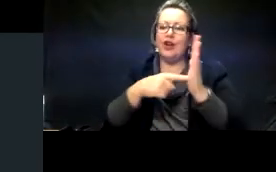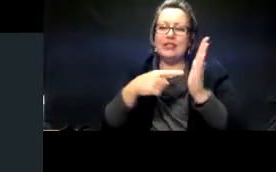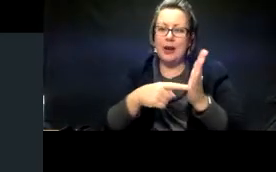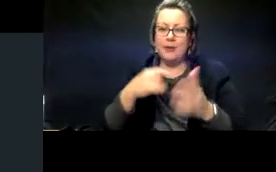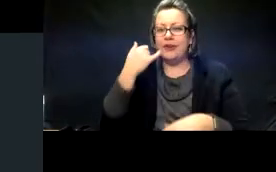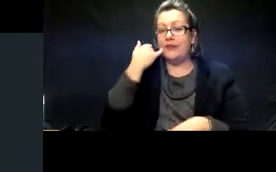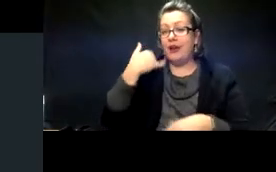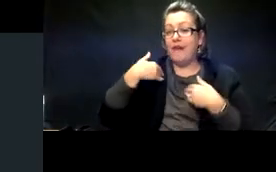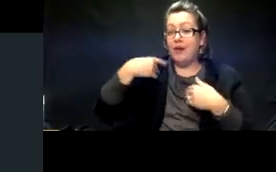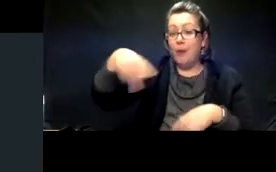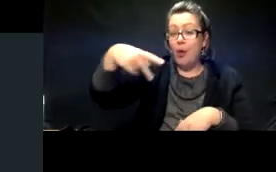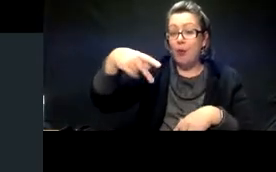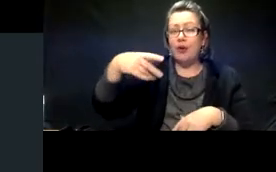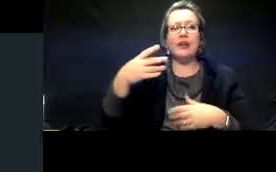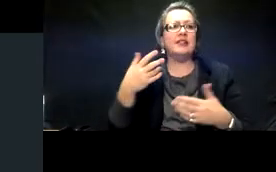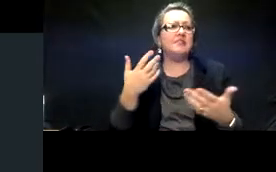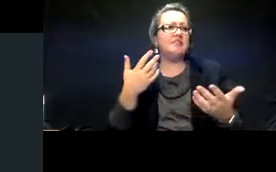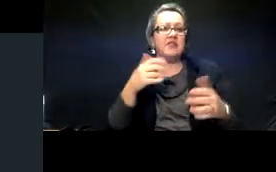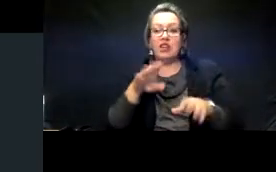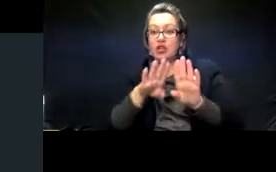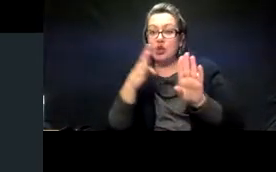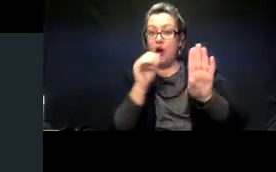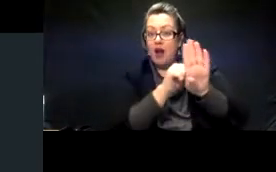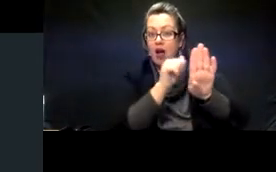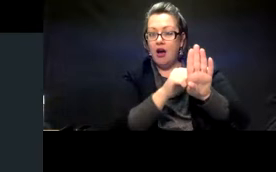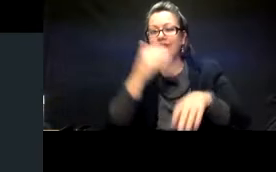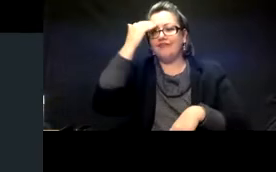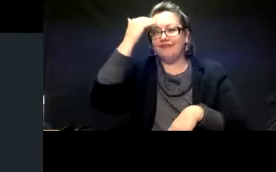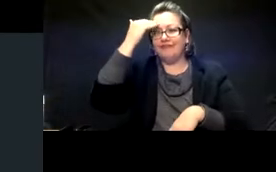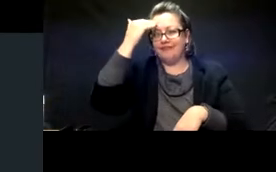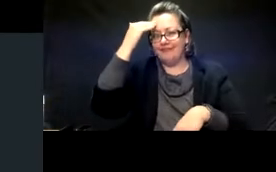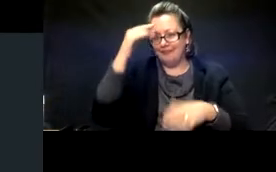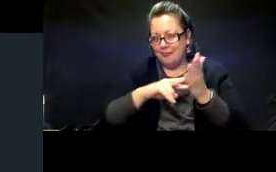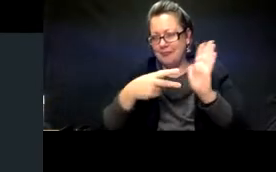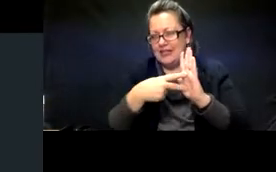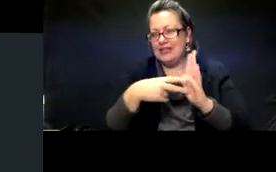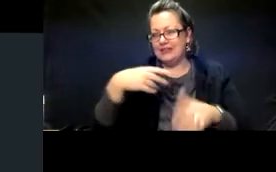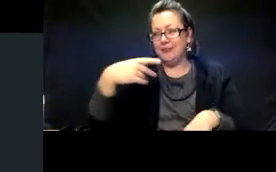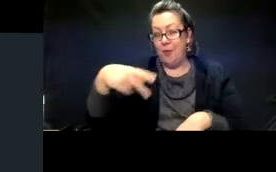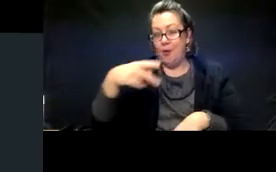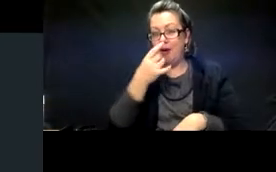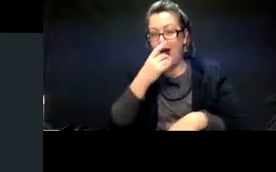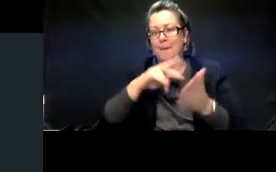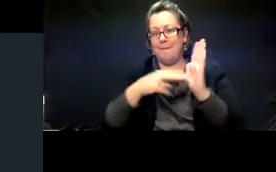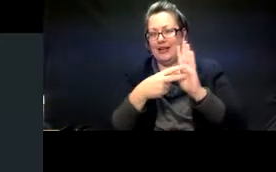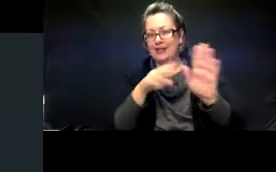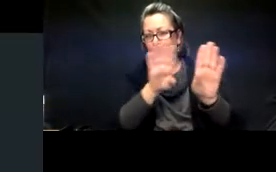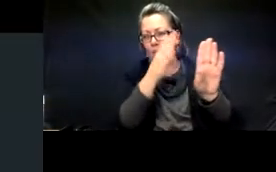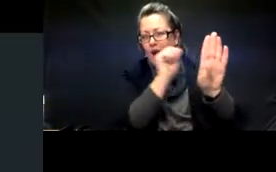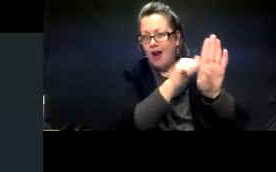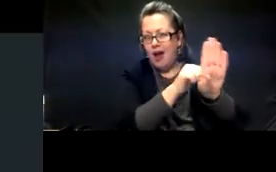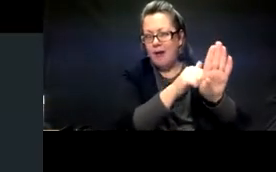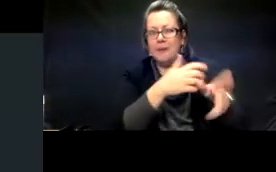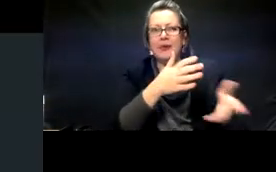It has different color settings. For an example, if you have purple, you know that that's someone's knocking at the door.